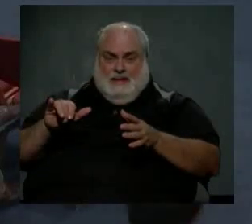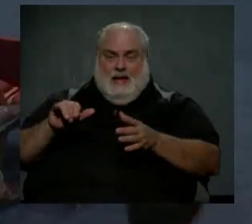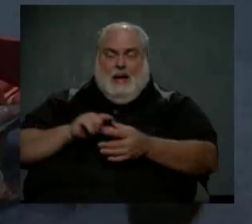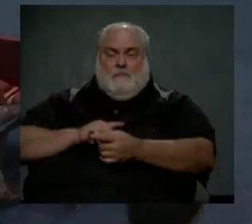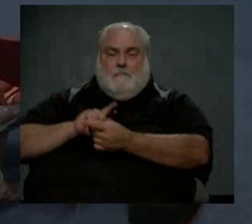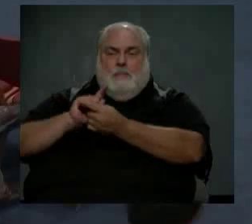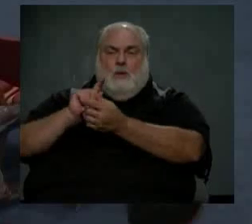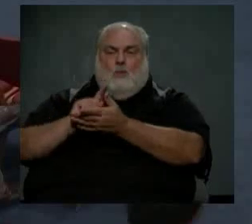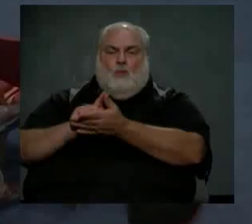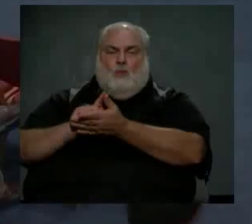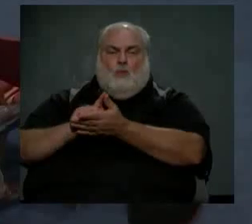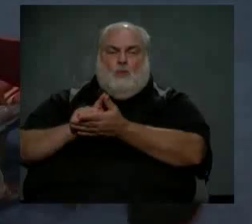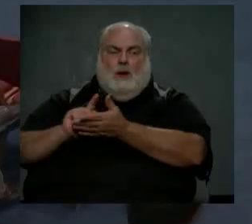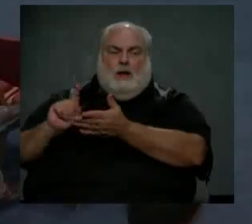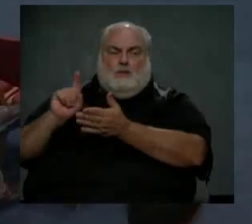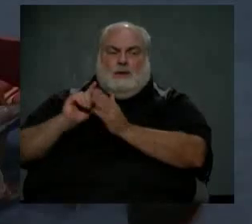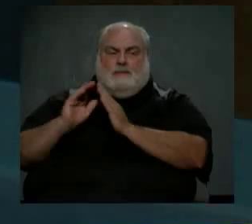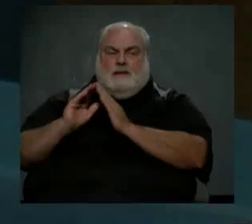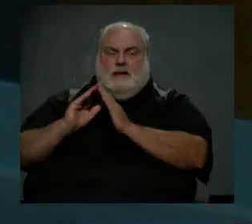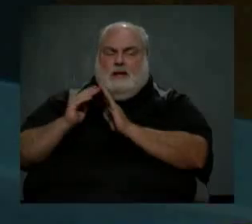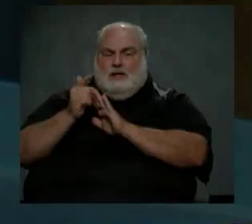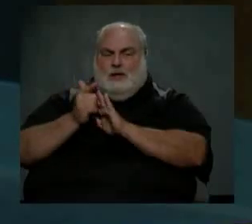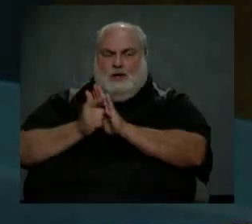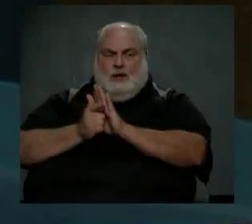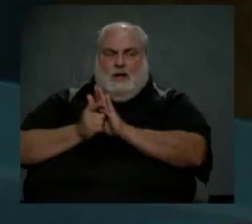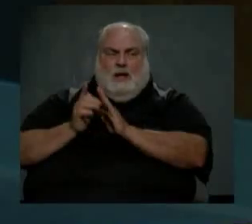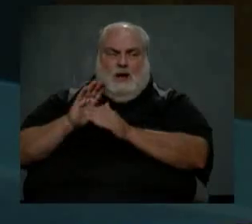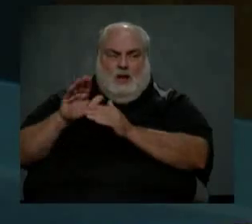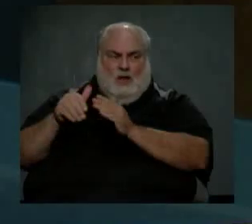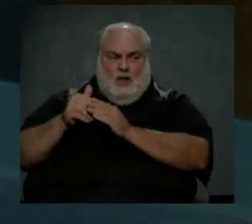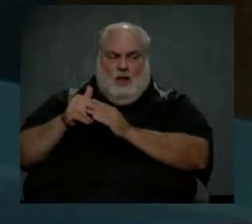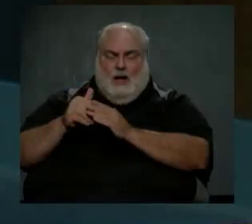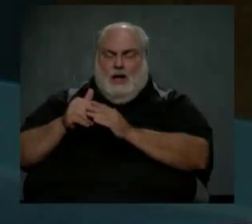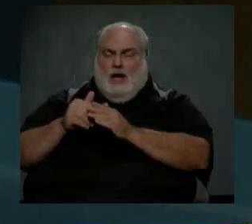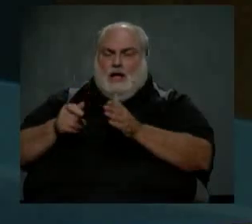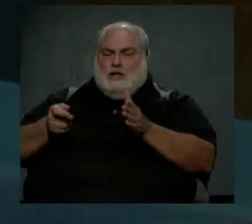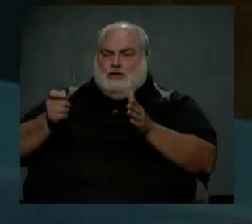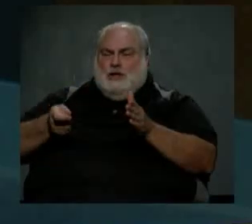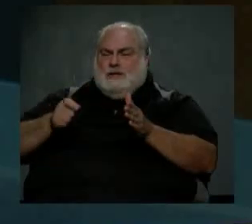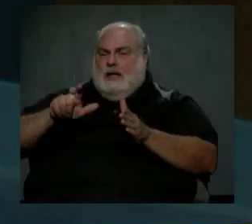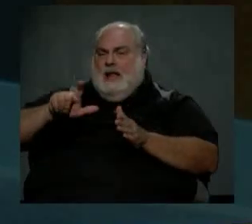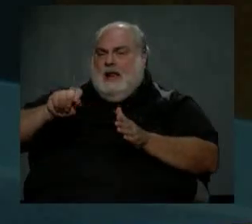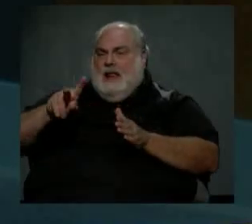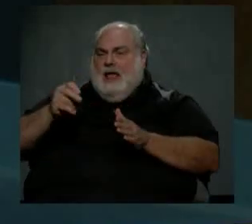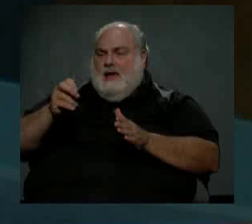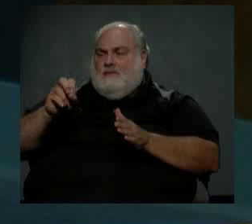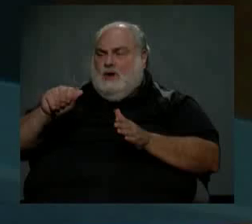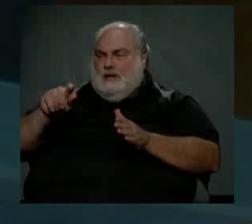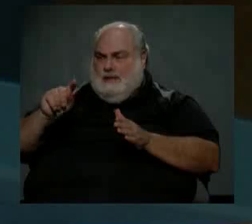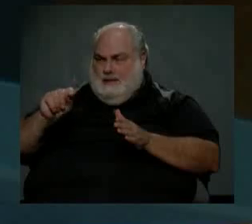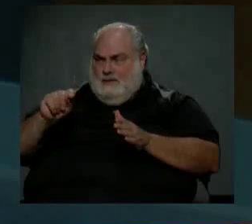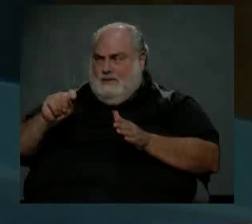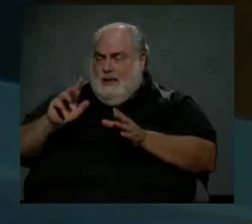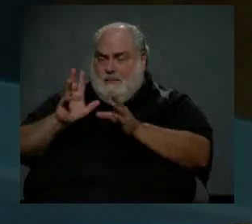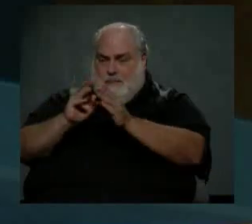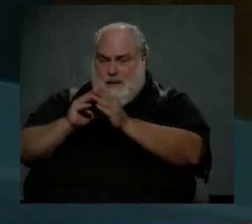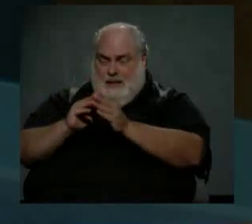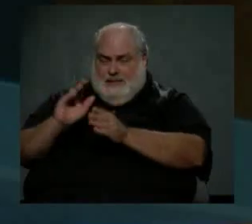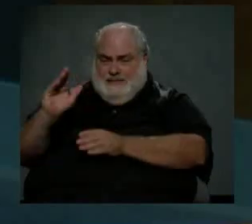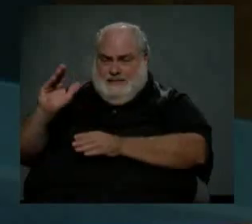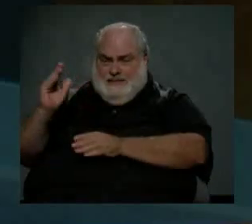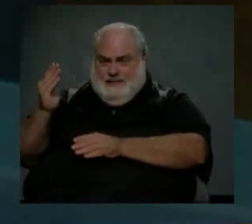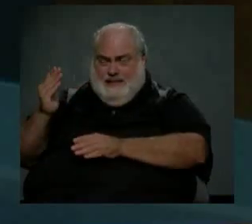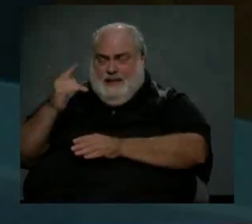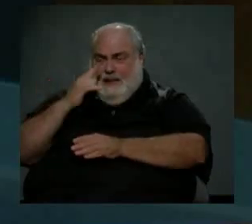city attorney and all of his attorneys. Also, Judge Levitt was at a meeting, and it seemed like that there was